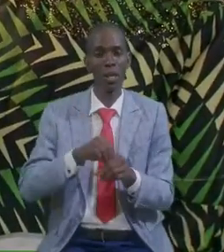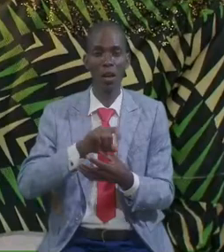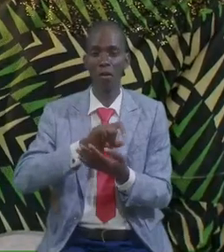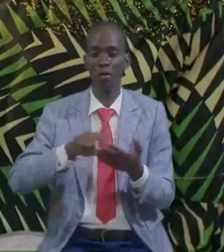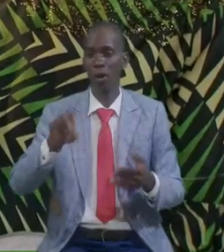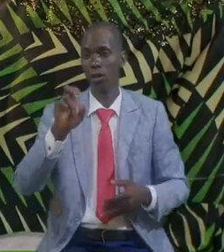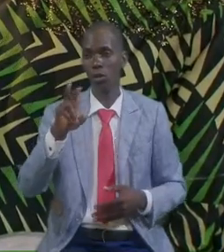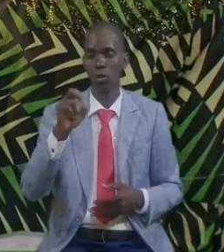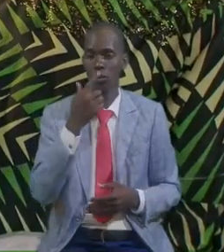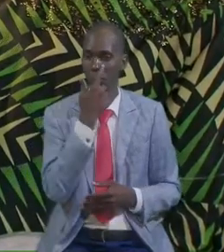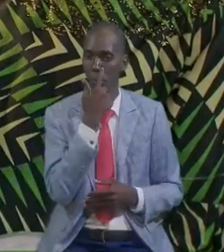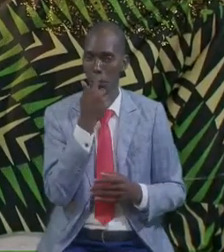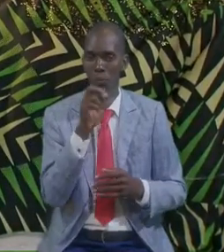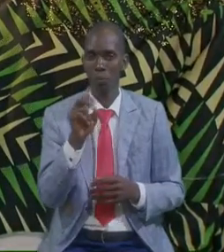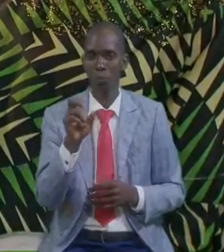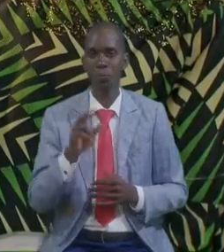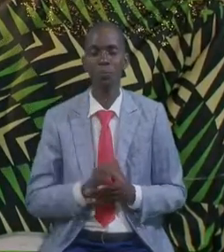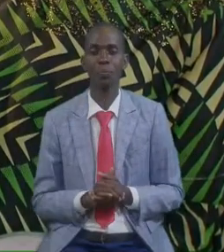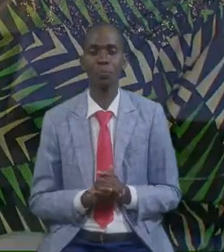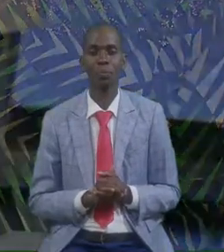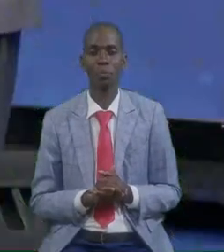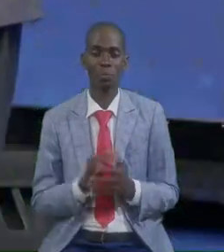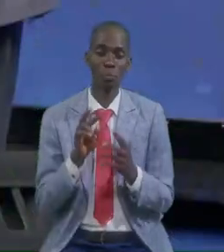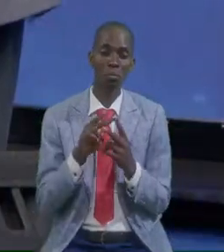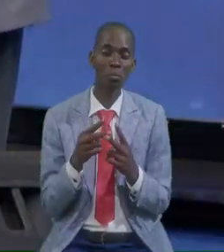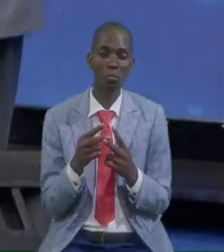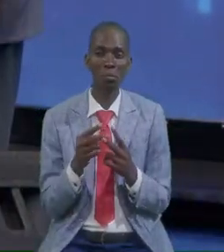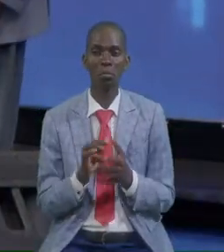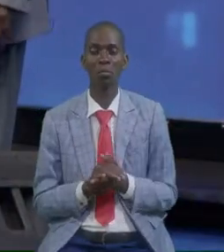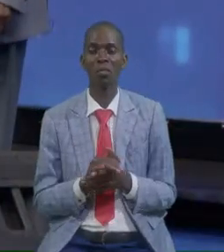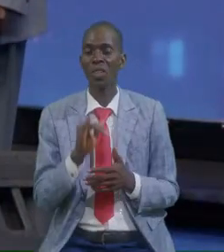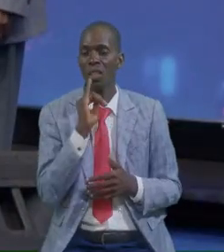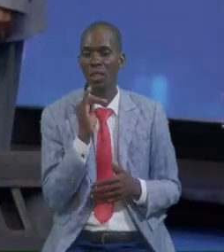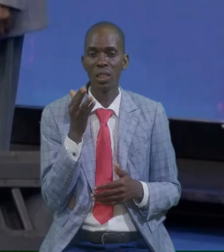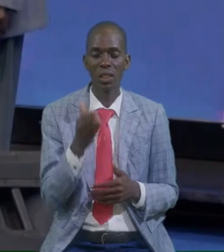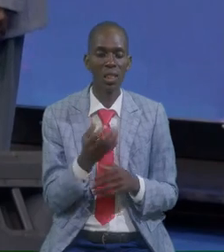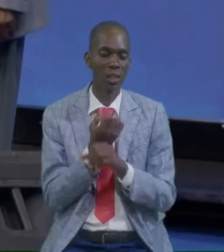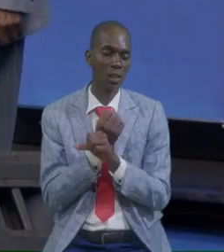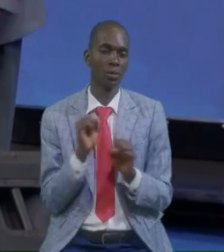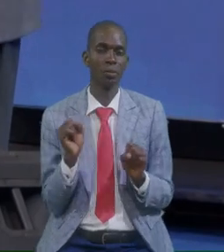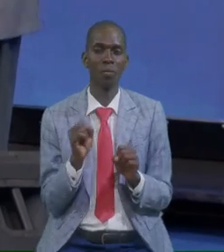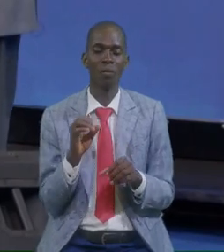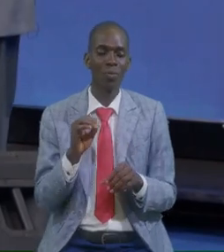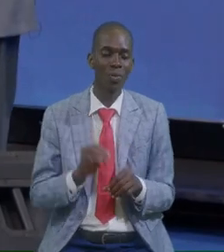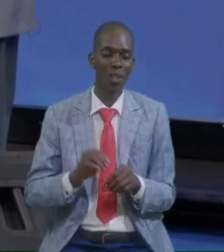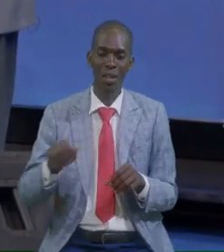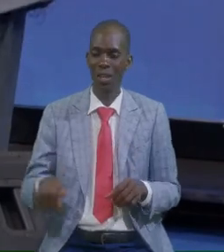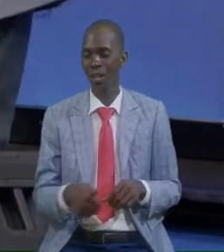Verse 12, it says, neither is there salvation in any